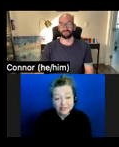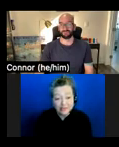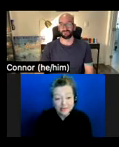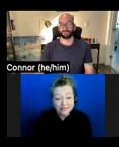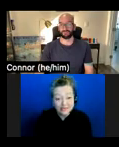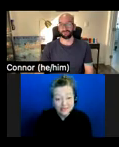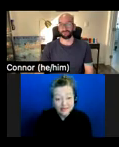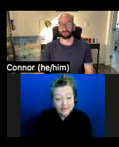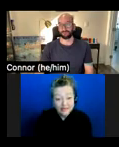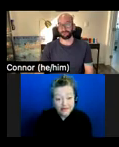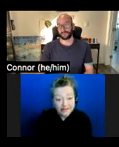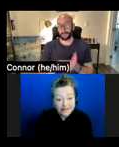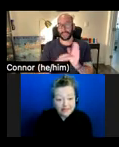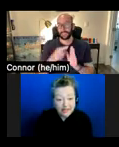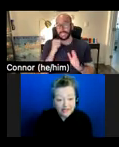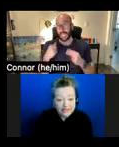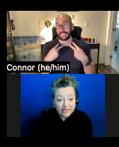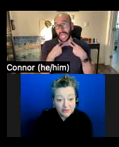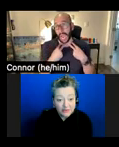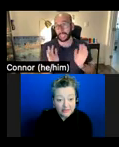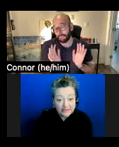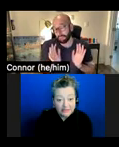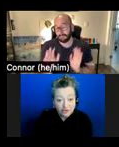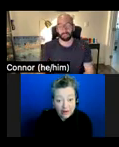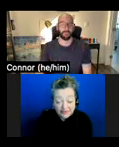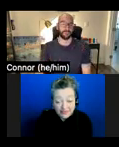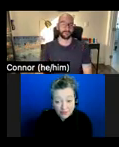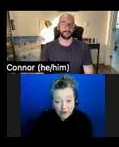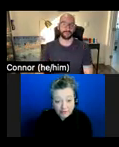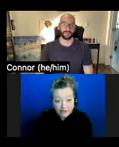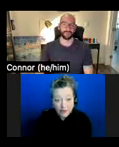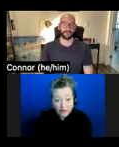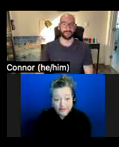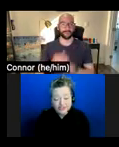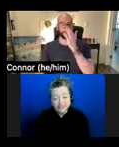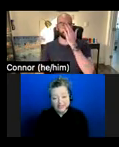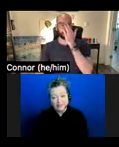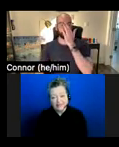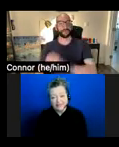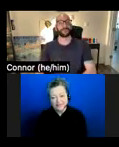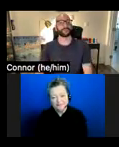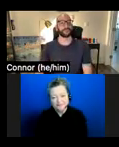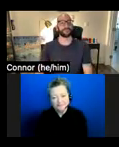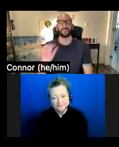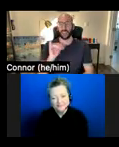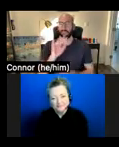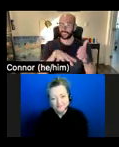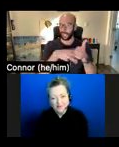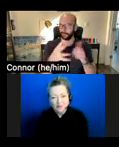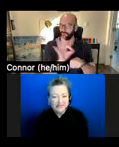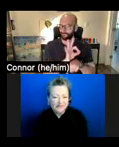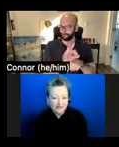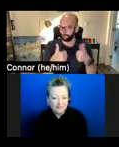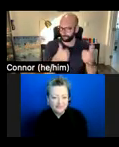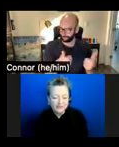cancel or delete the message. Here it is, cancel the schedule and save to drafts is one option, or you can just delete the message.